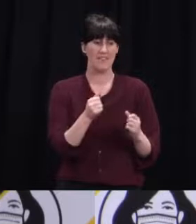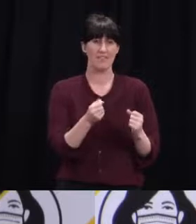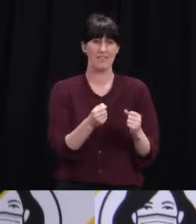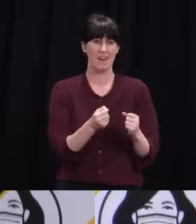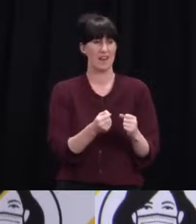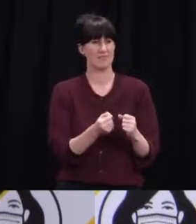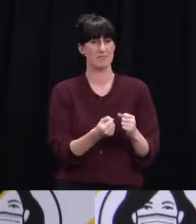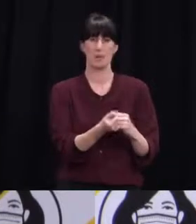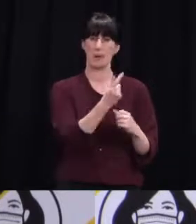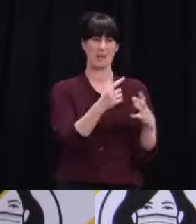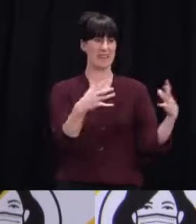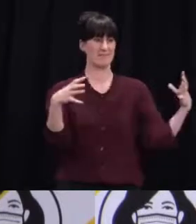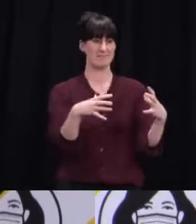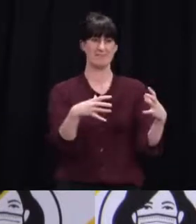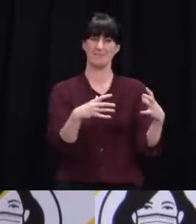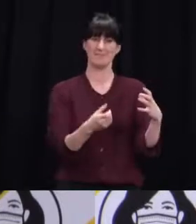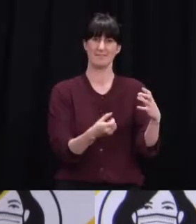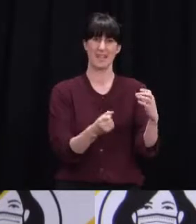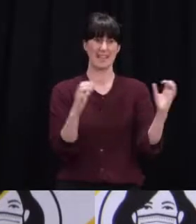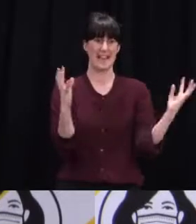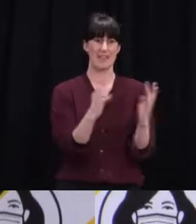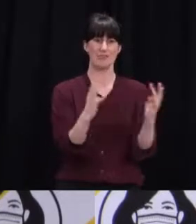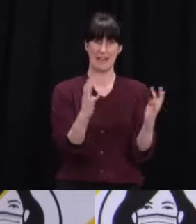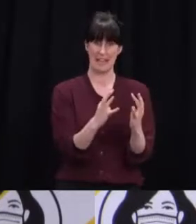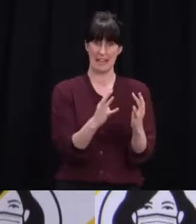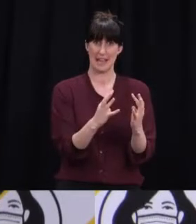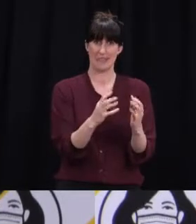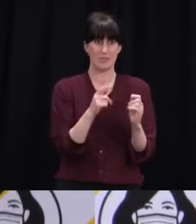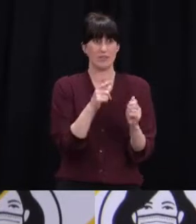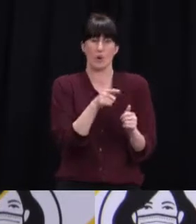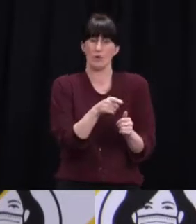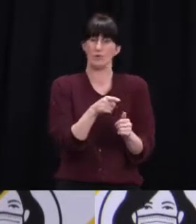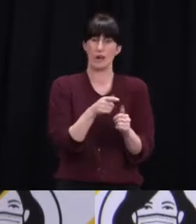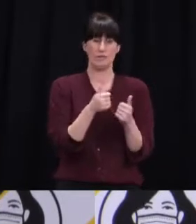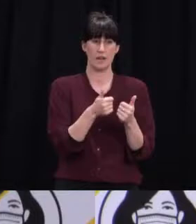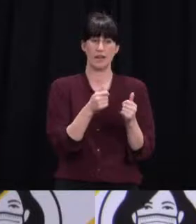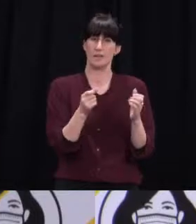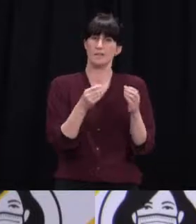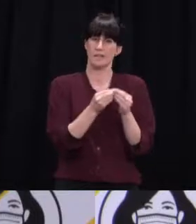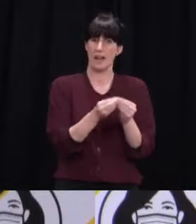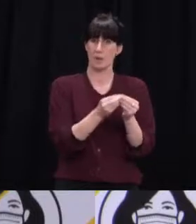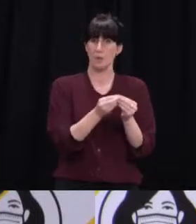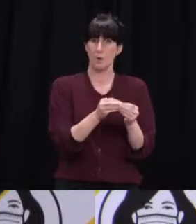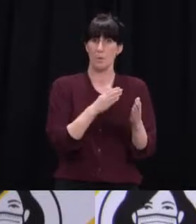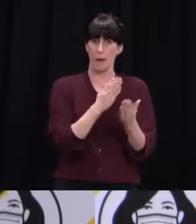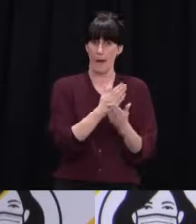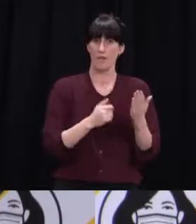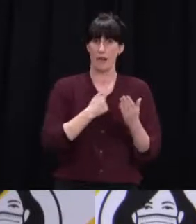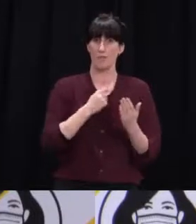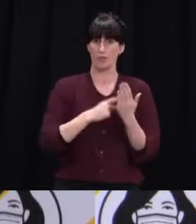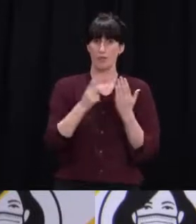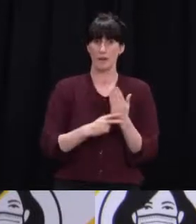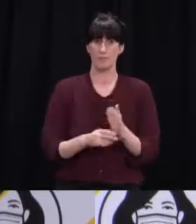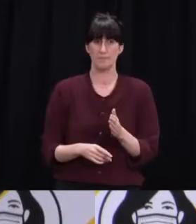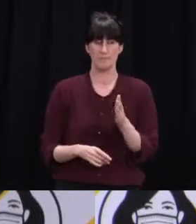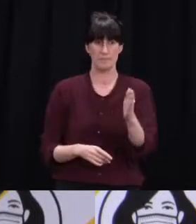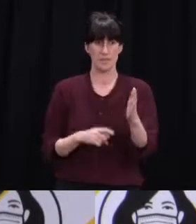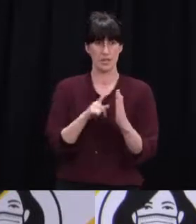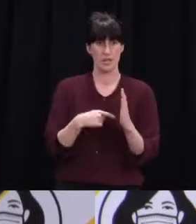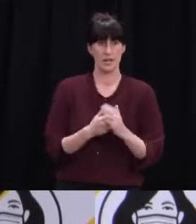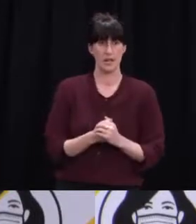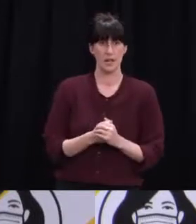Those sorts of pop-up events where there are gatherings of people, at such time as those gatherings are able to resume, will be able to